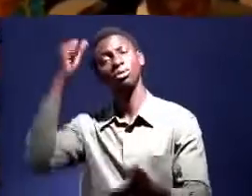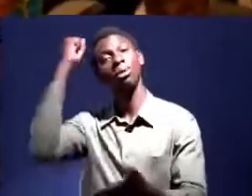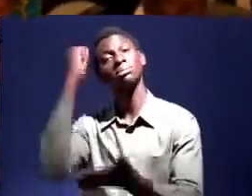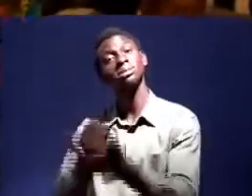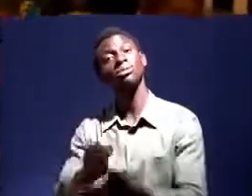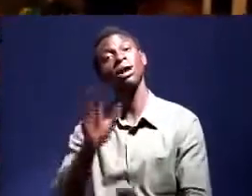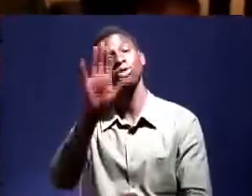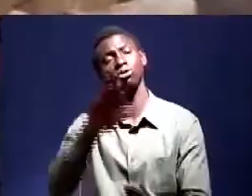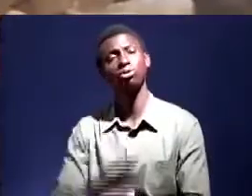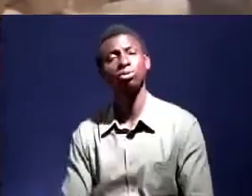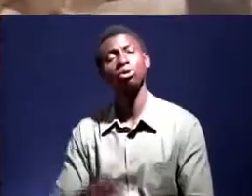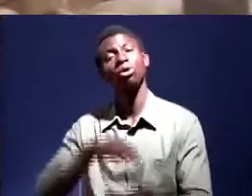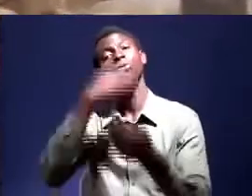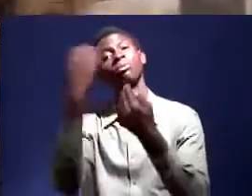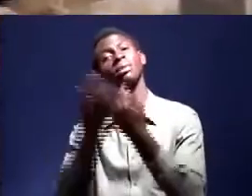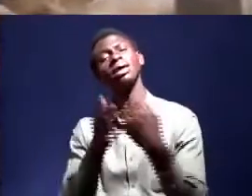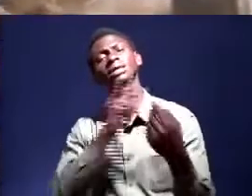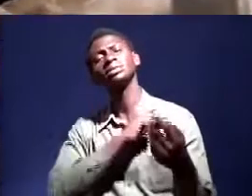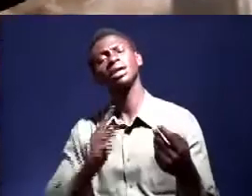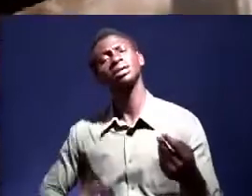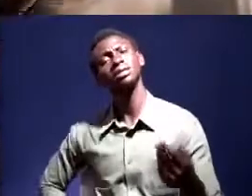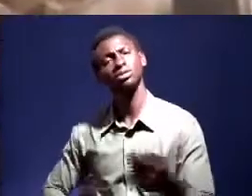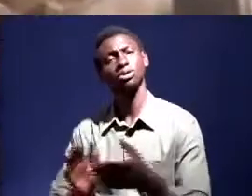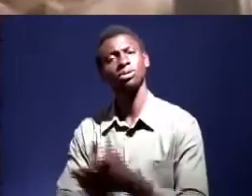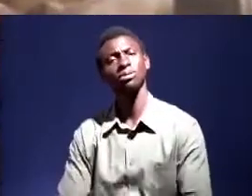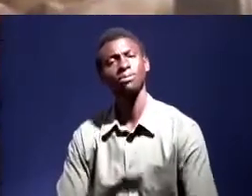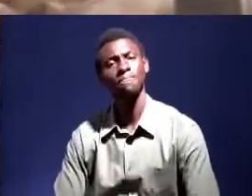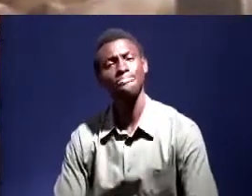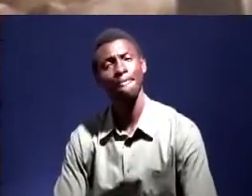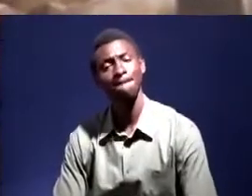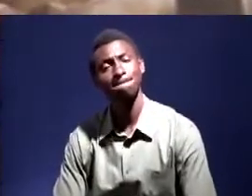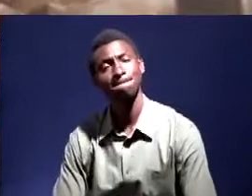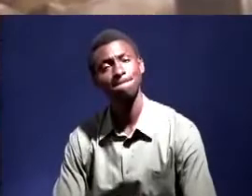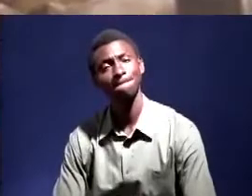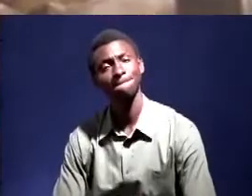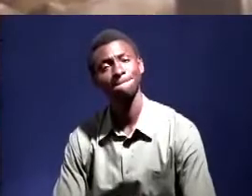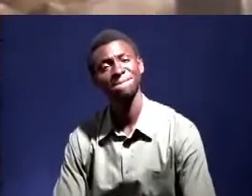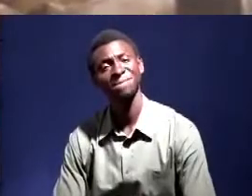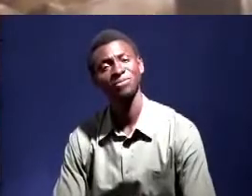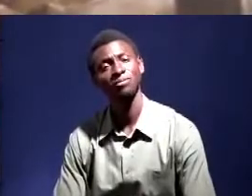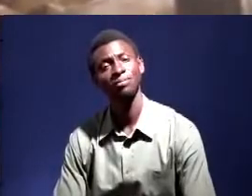Christ. One of the great signs of end time is this.